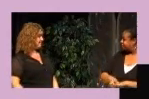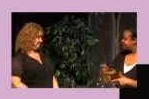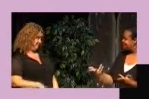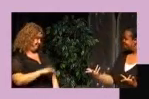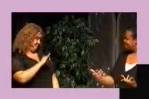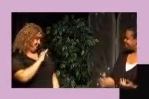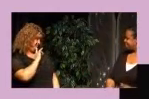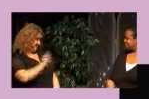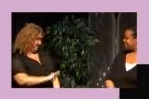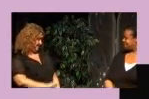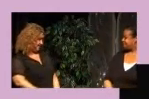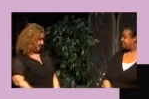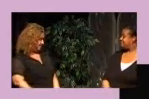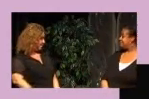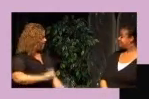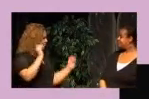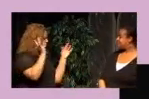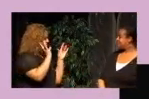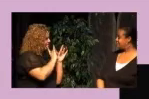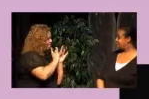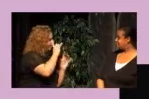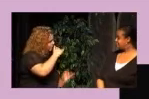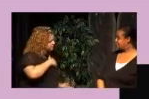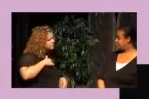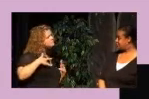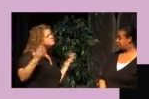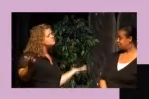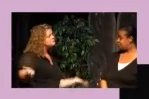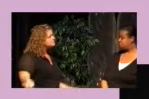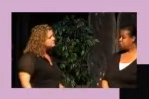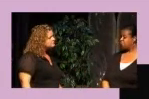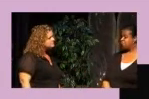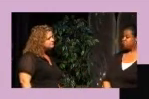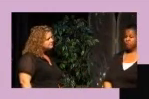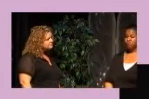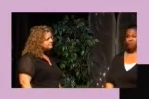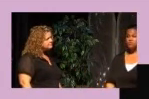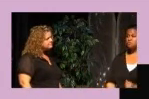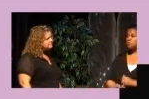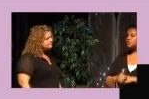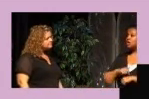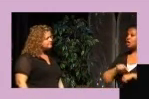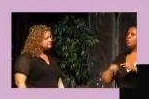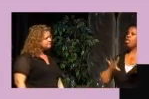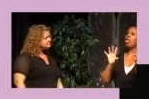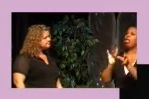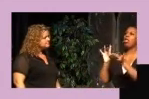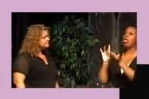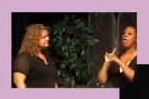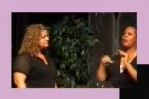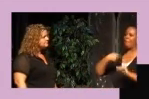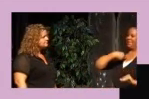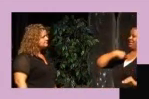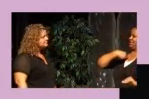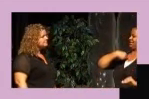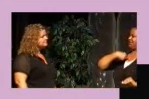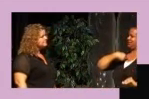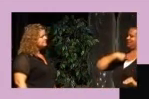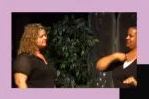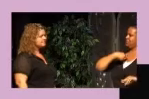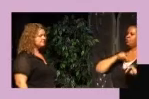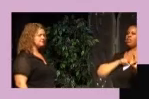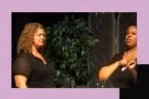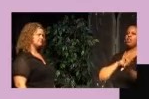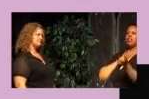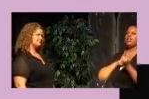Really? And have you nothing to say to me? No. Ordinarily, I'm the one who gets spoken about. I'm the one who